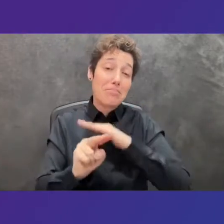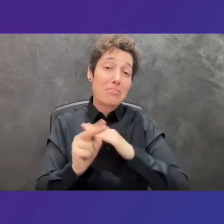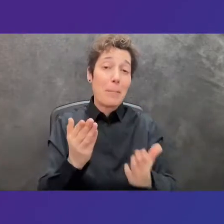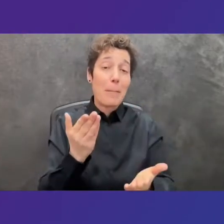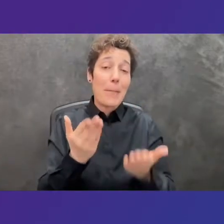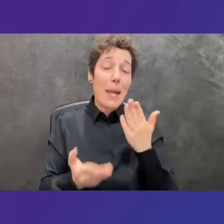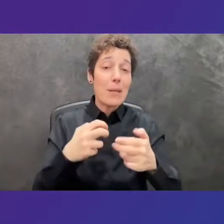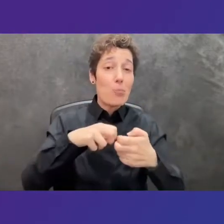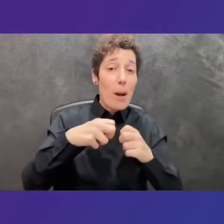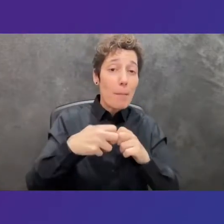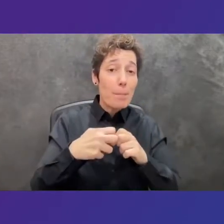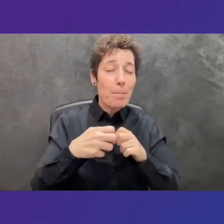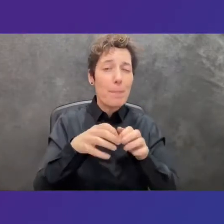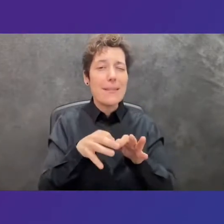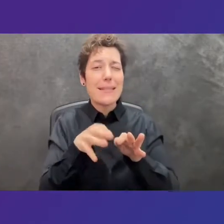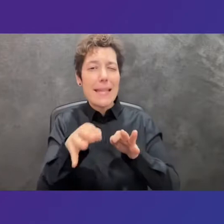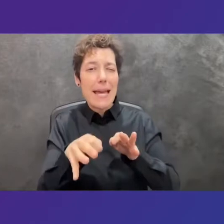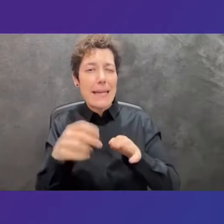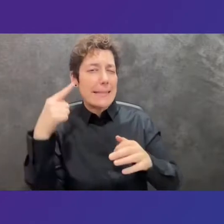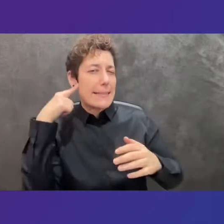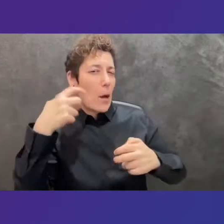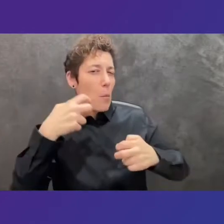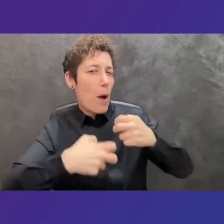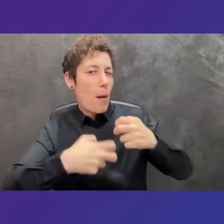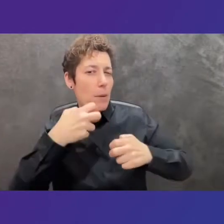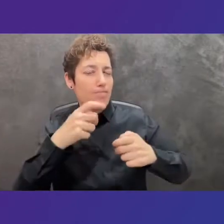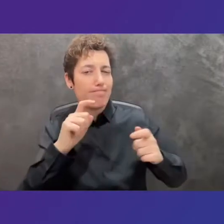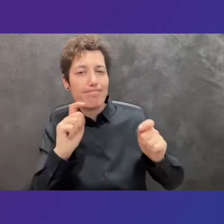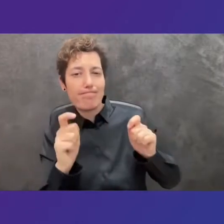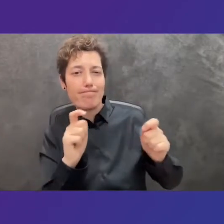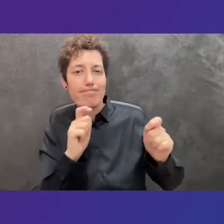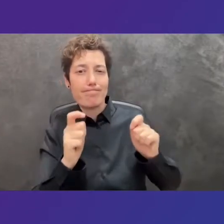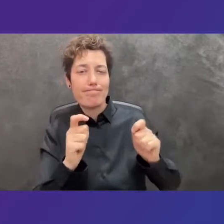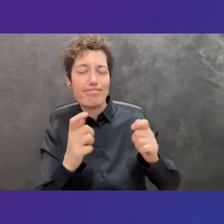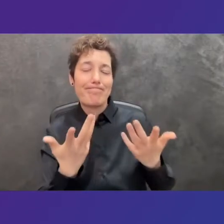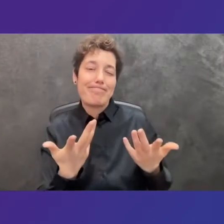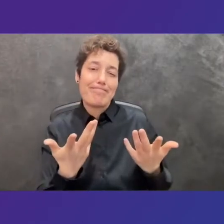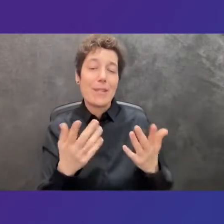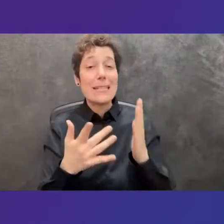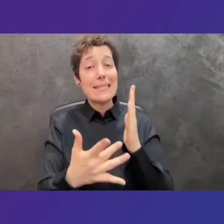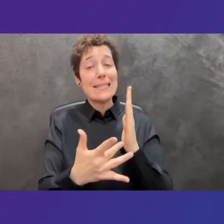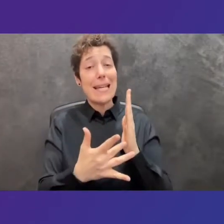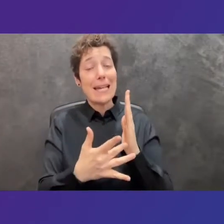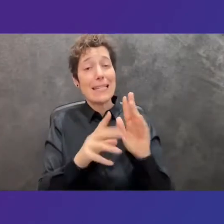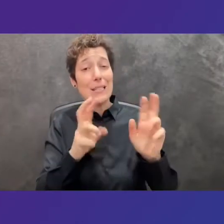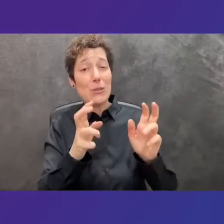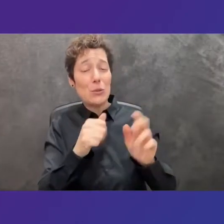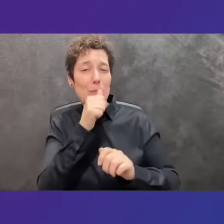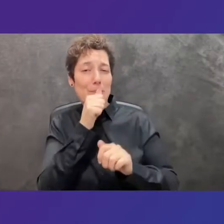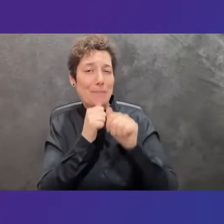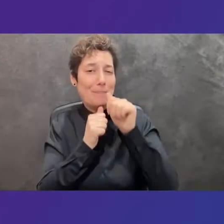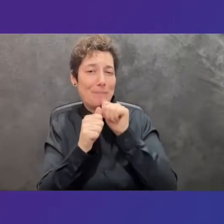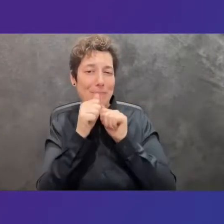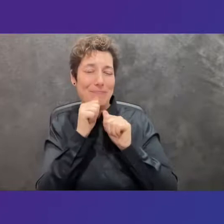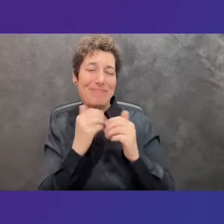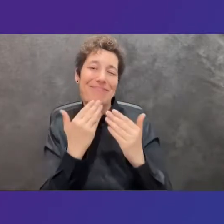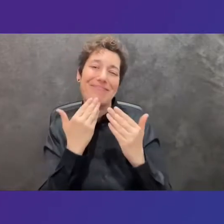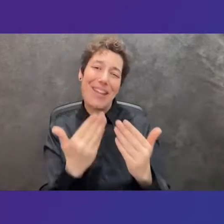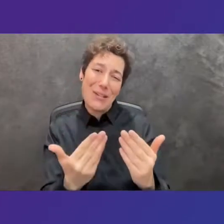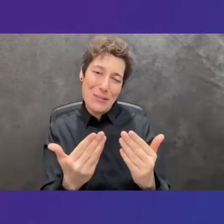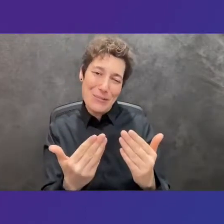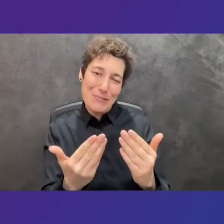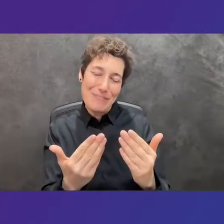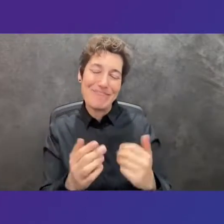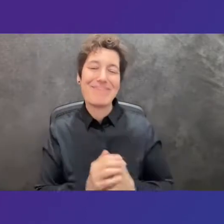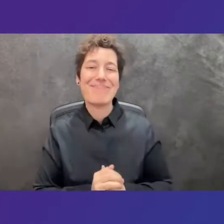issues, and changing circumstances that may occur during our time together. We invite you to extend us and